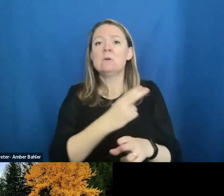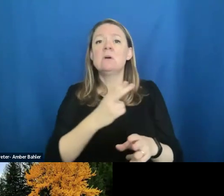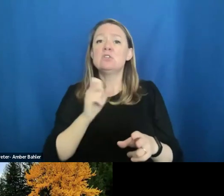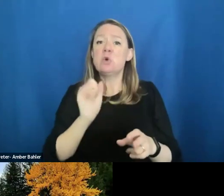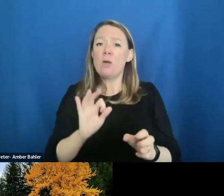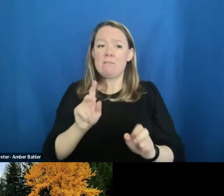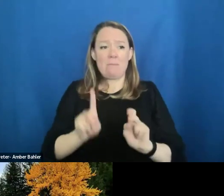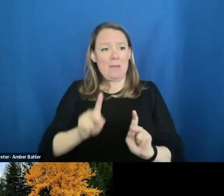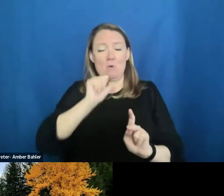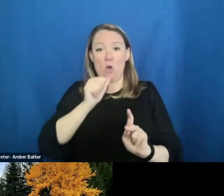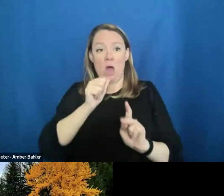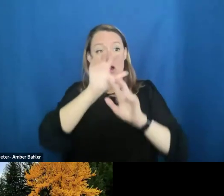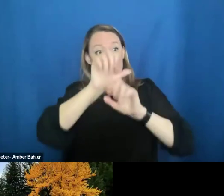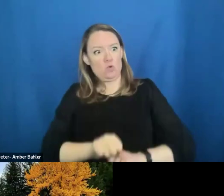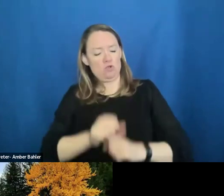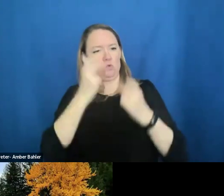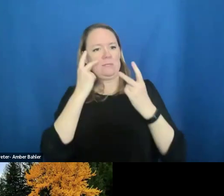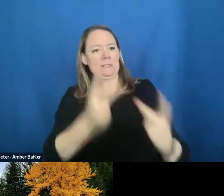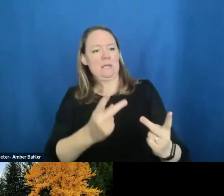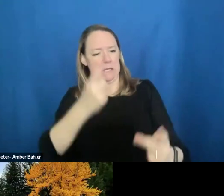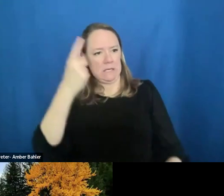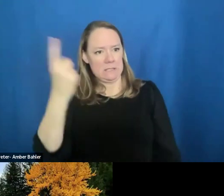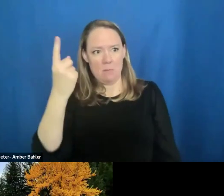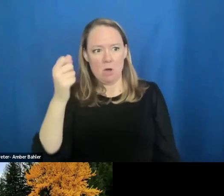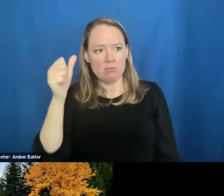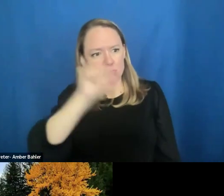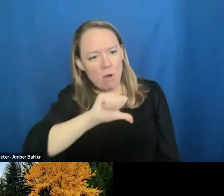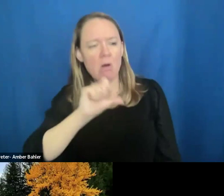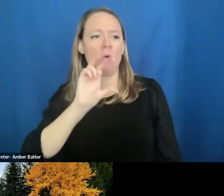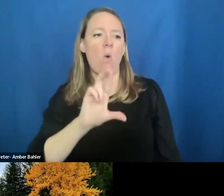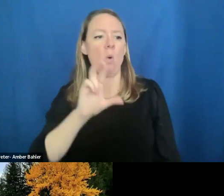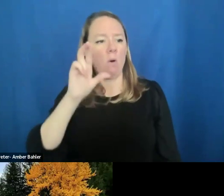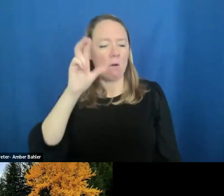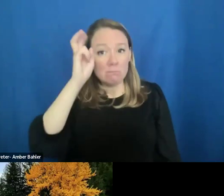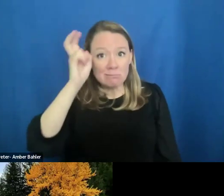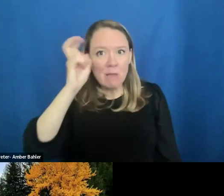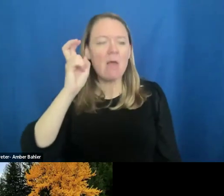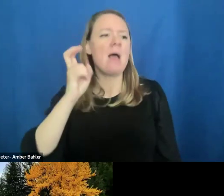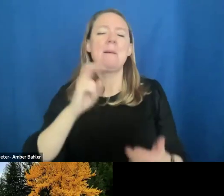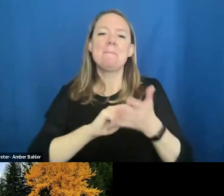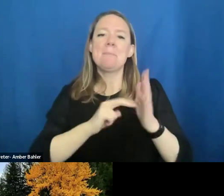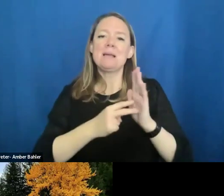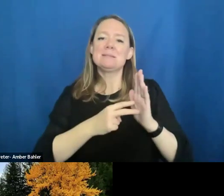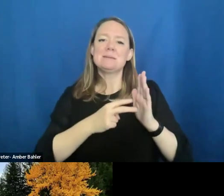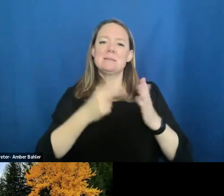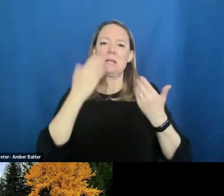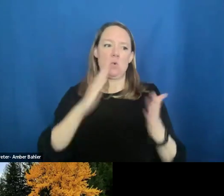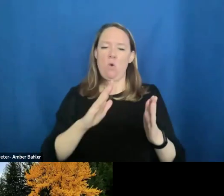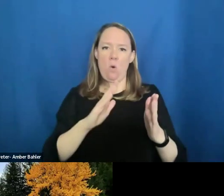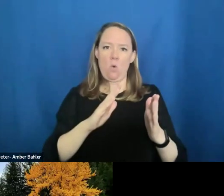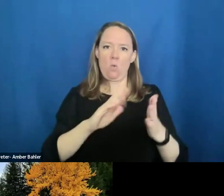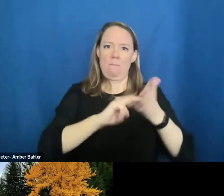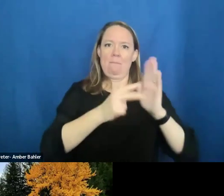intoxicated may perceive a crisis. And so I do think that having an understanding and an ability to respond to people calling in, I think the obvious crisis,